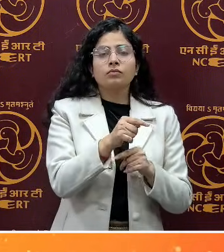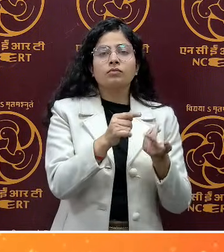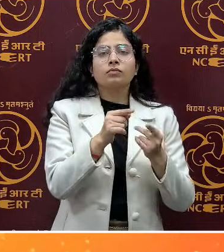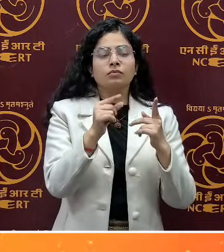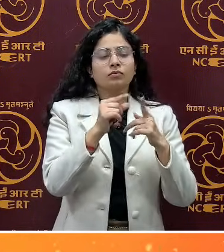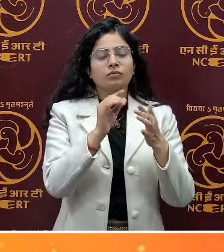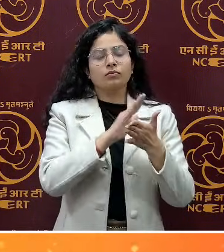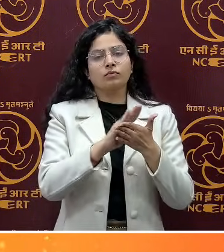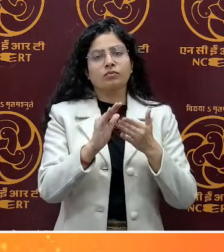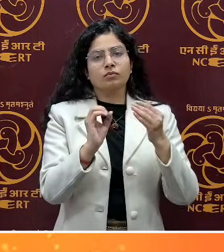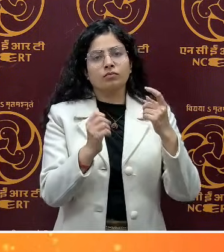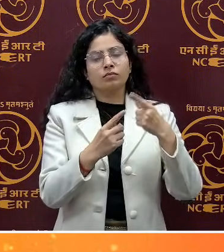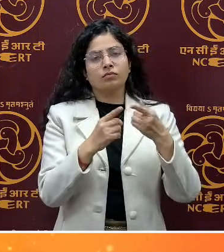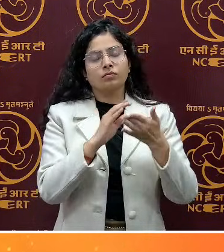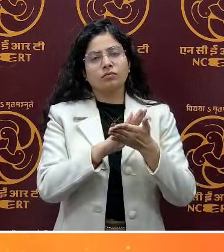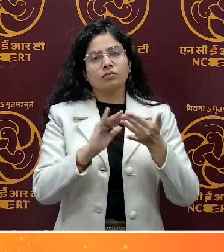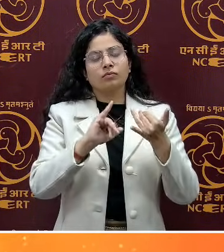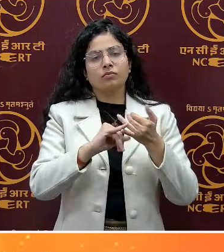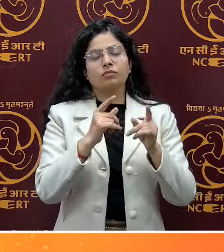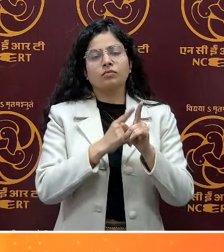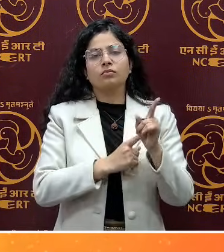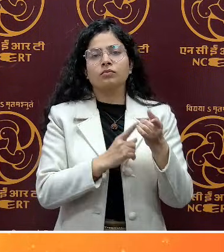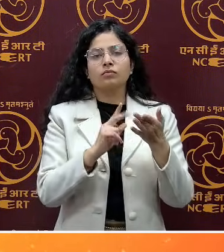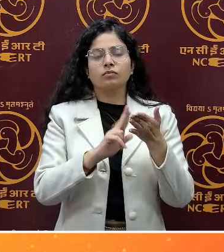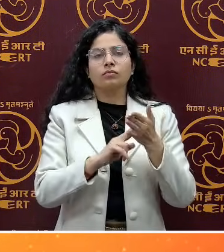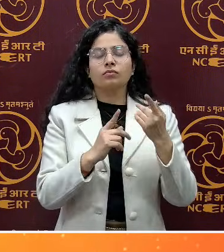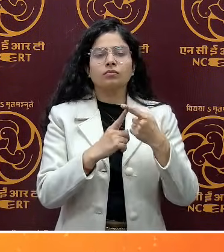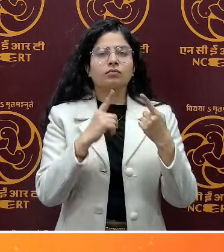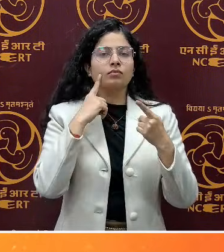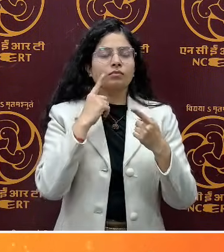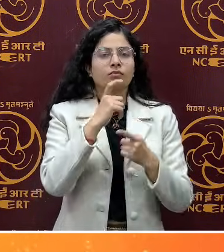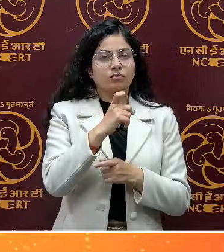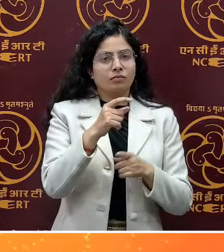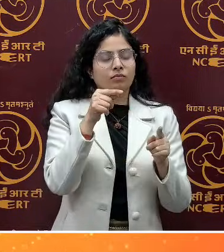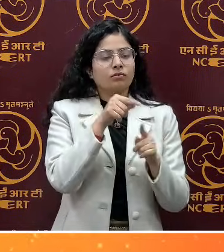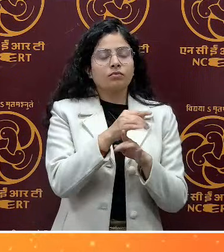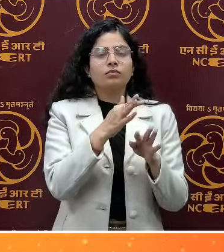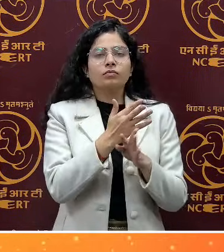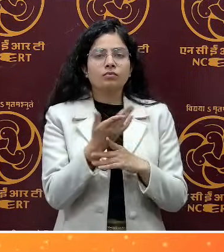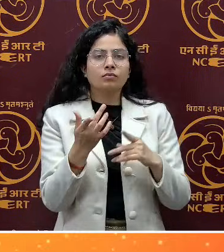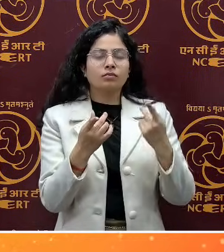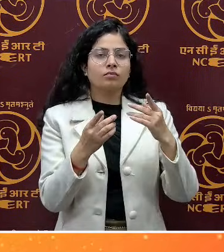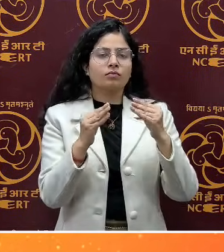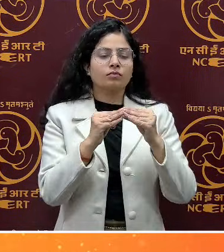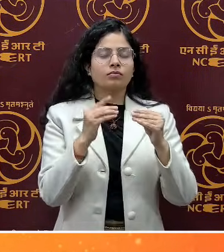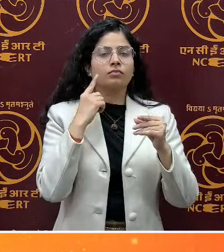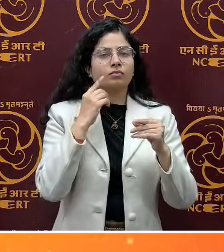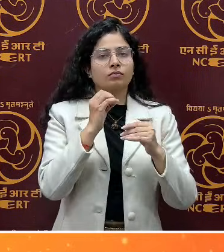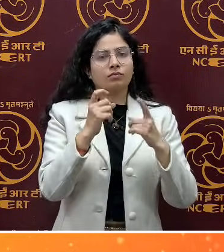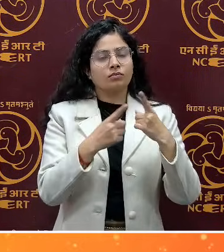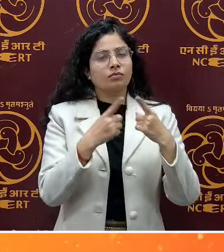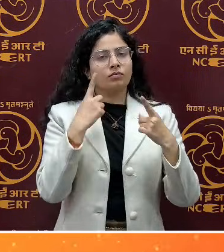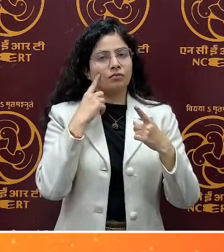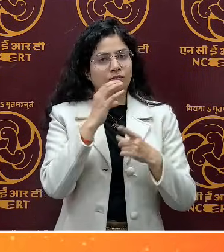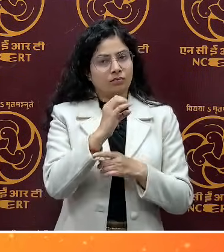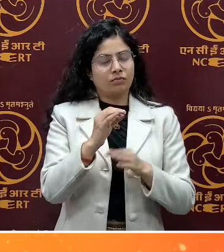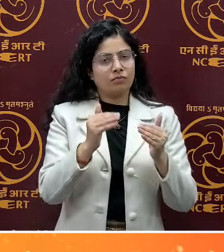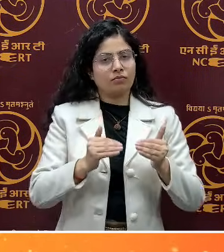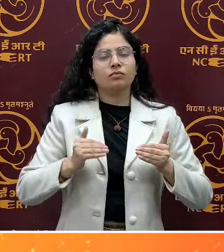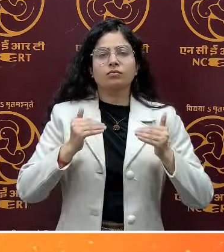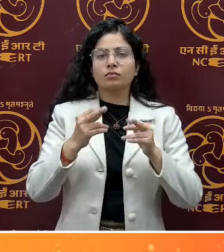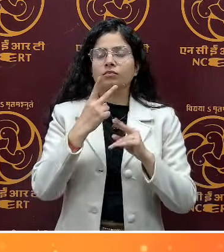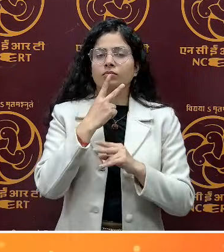food. So this is what sort of interaction? Biotic and abiotic. Now further we see